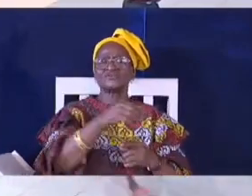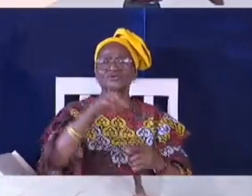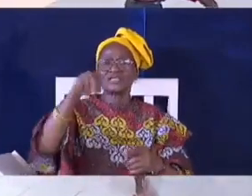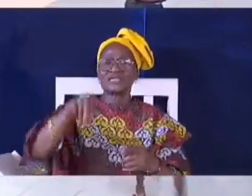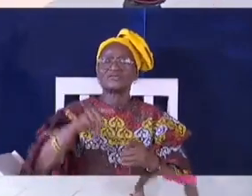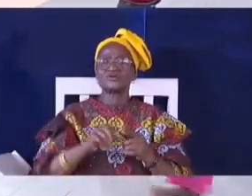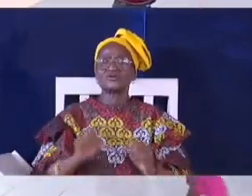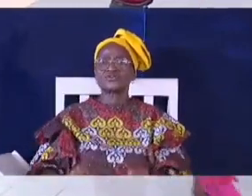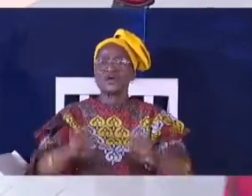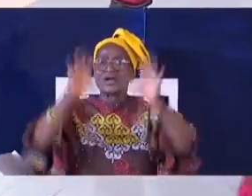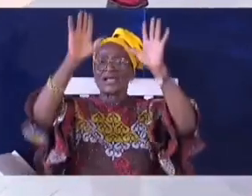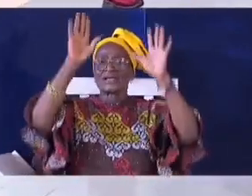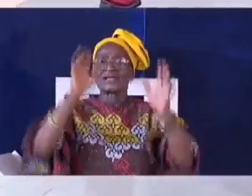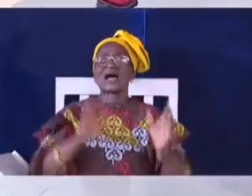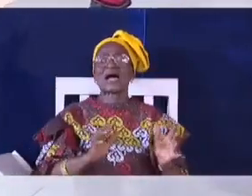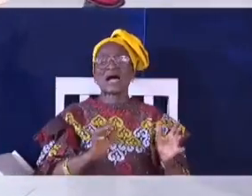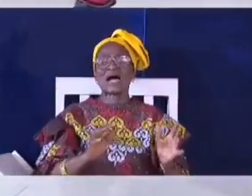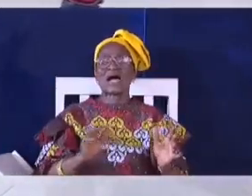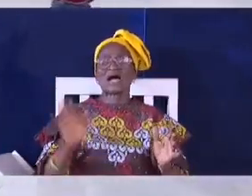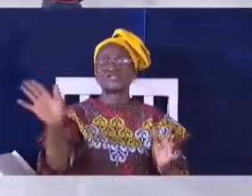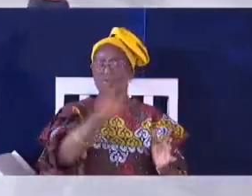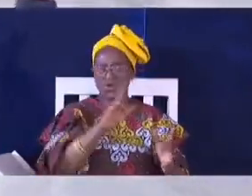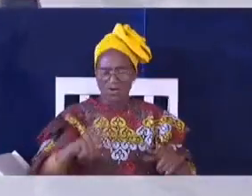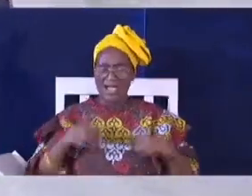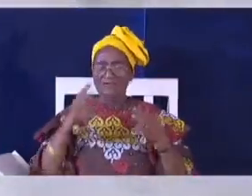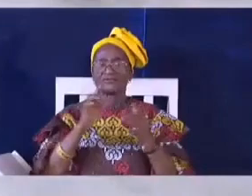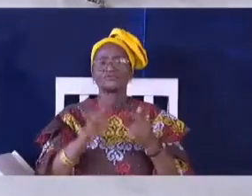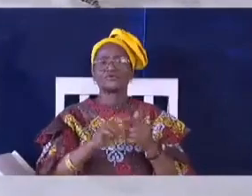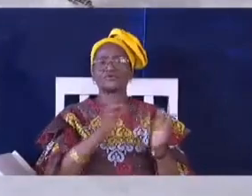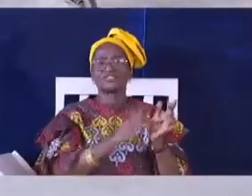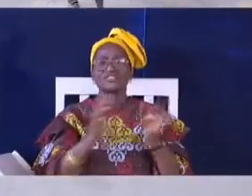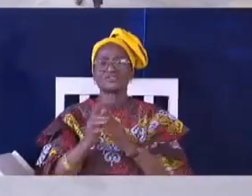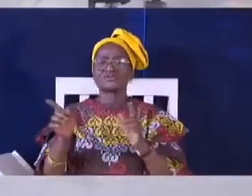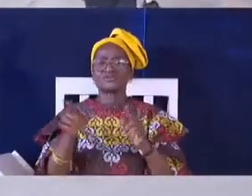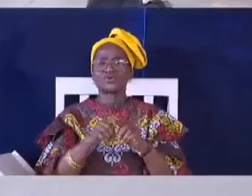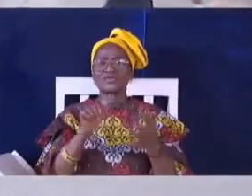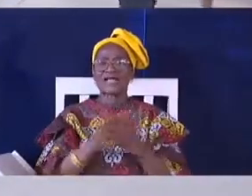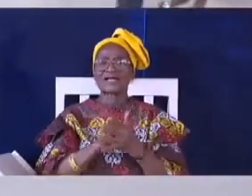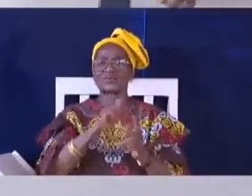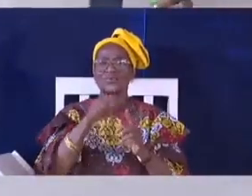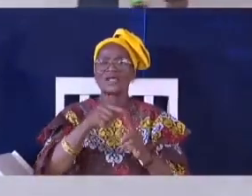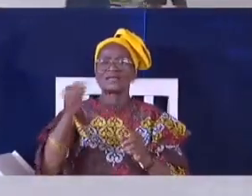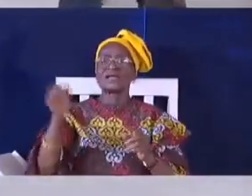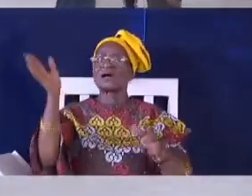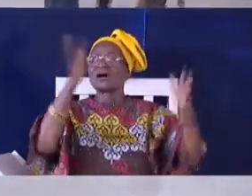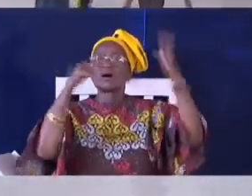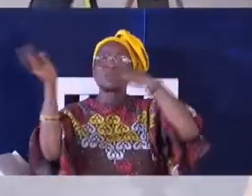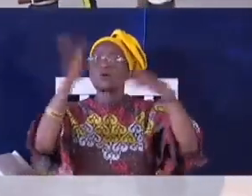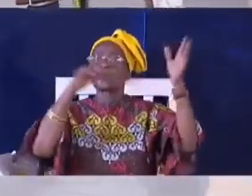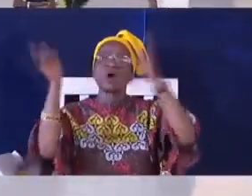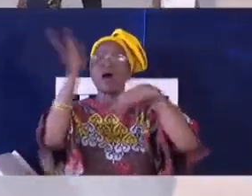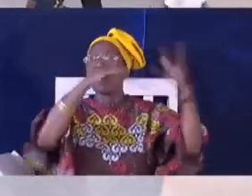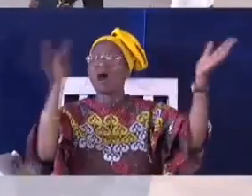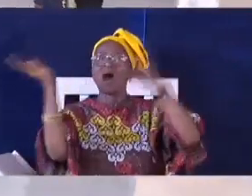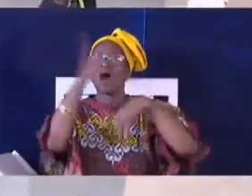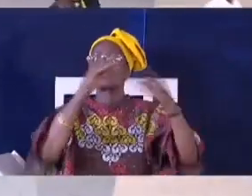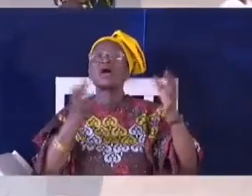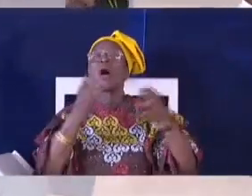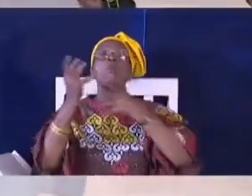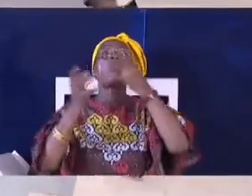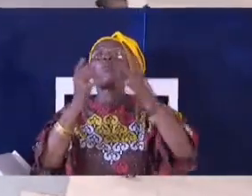completely so that when the wind blows, it will be blowing in your